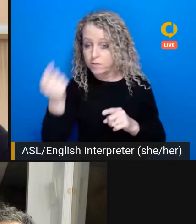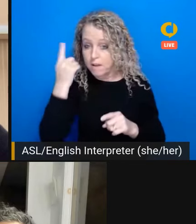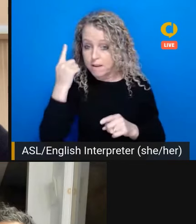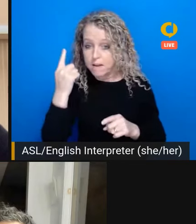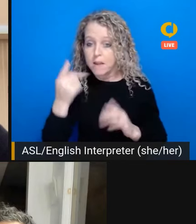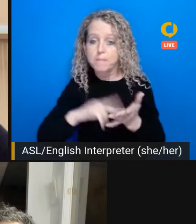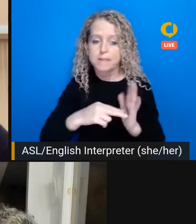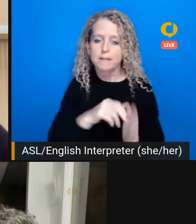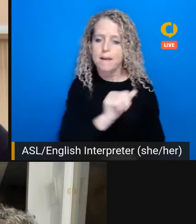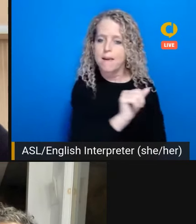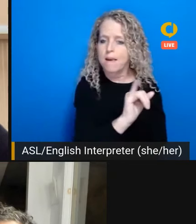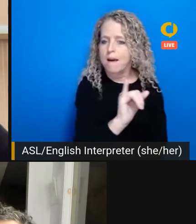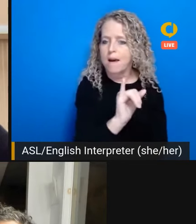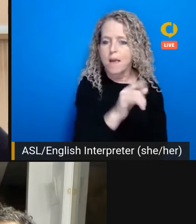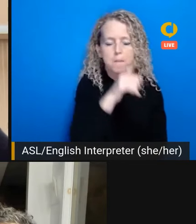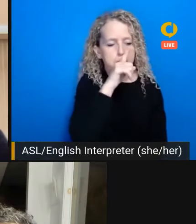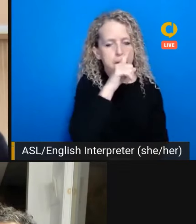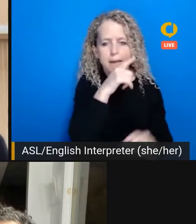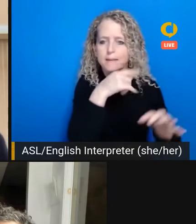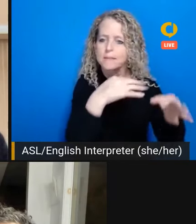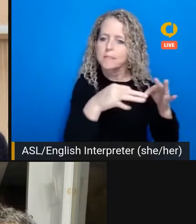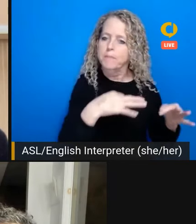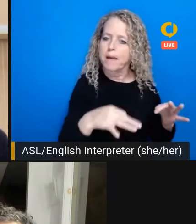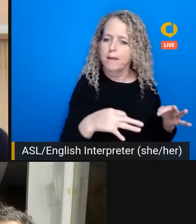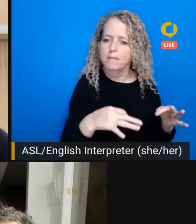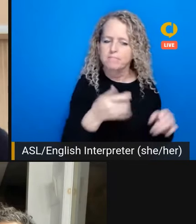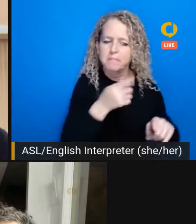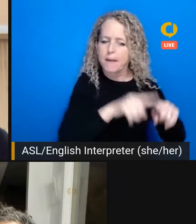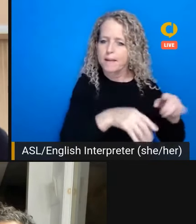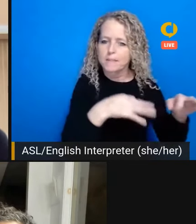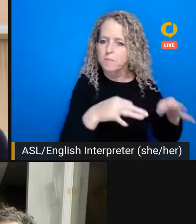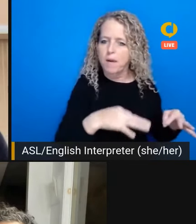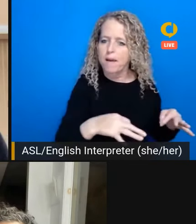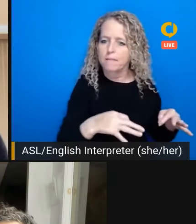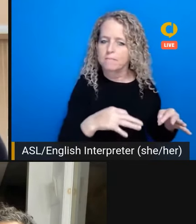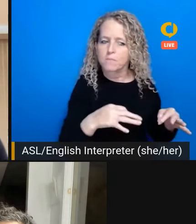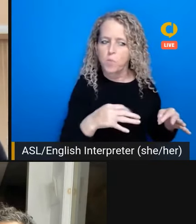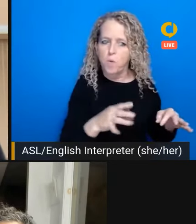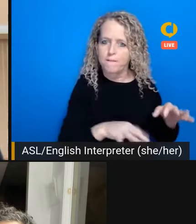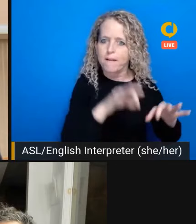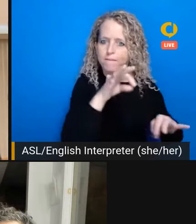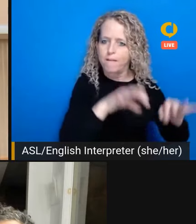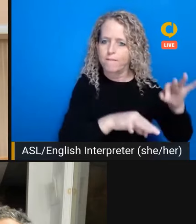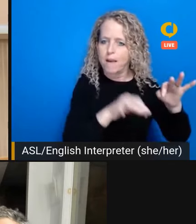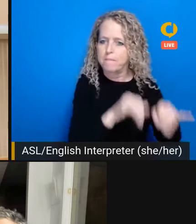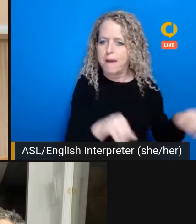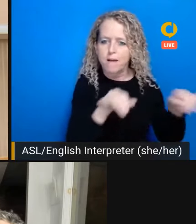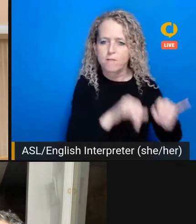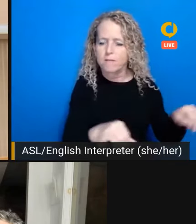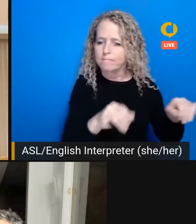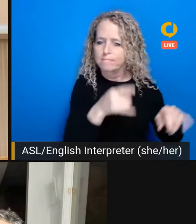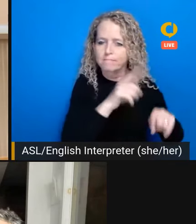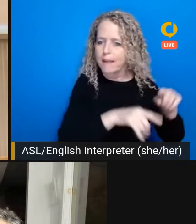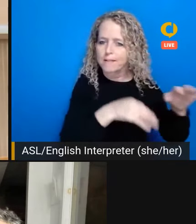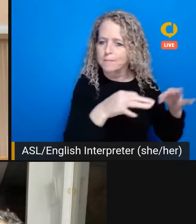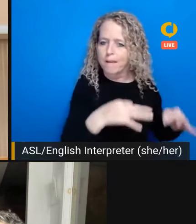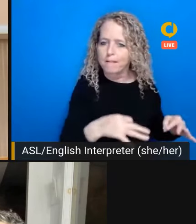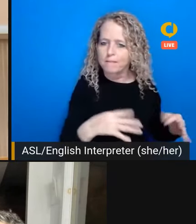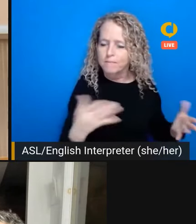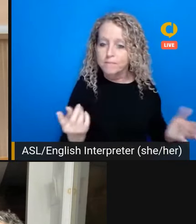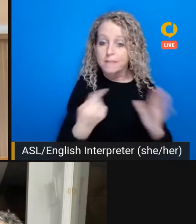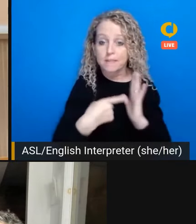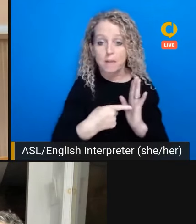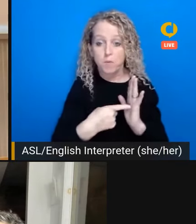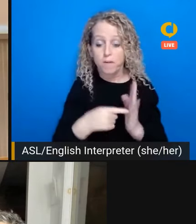where their predictions come from, or they can't explain the patterns that they found. So for example, financial institutions use